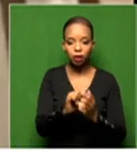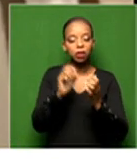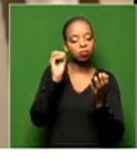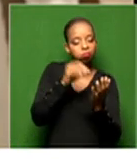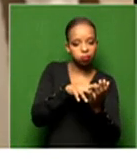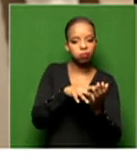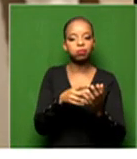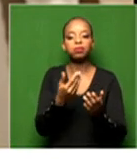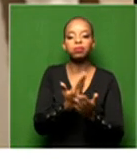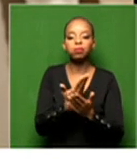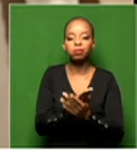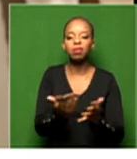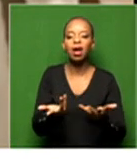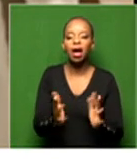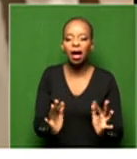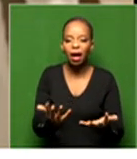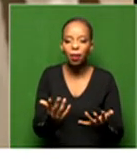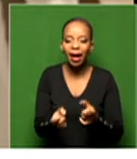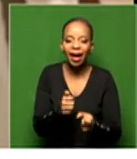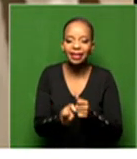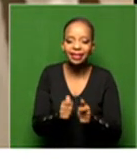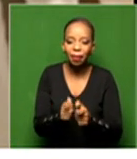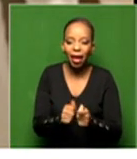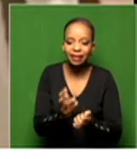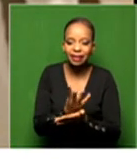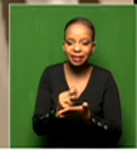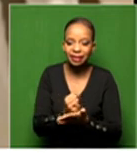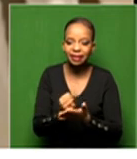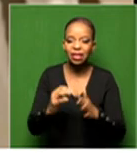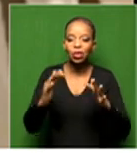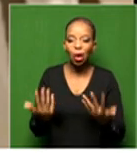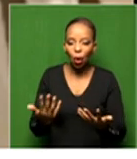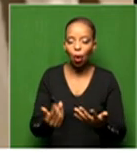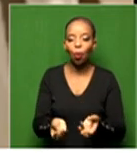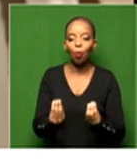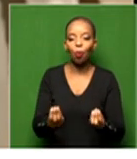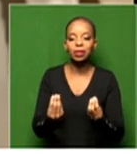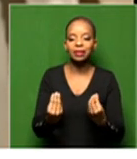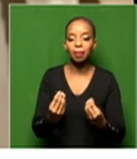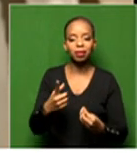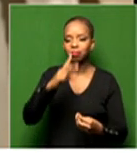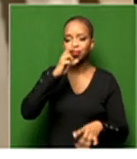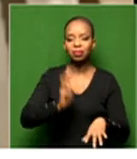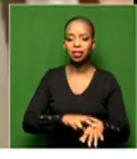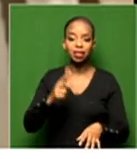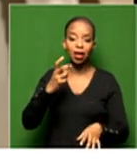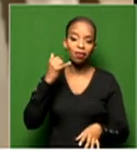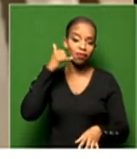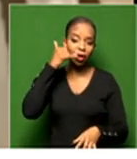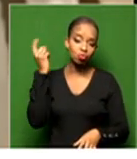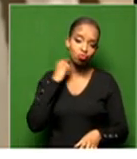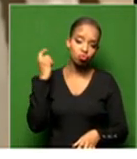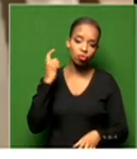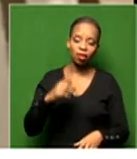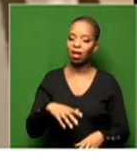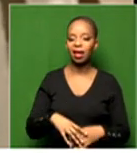SMS. What also makes it more accessible is that it does not require for a user to have a smartphone, but it works on any mobile